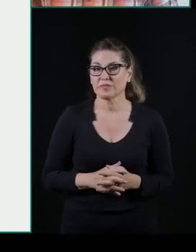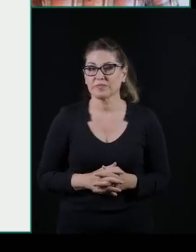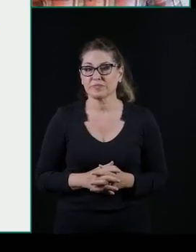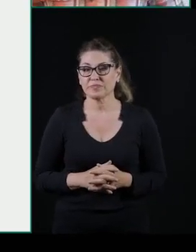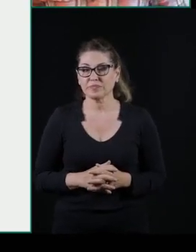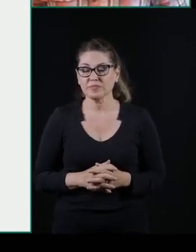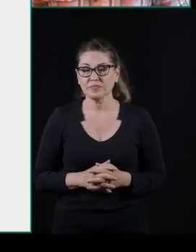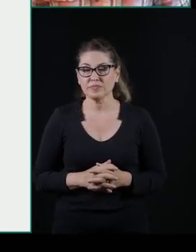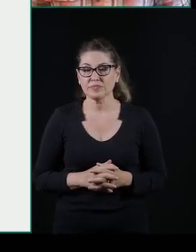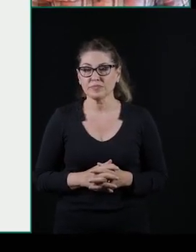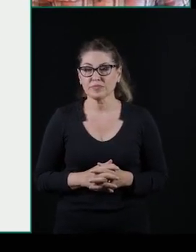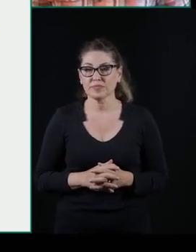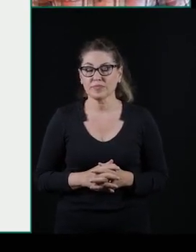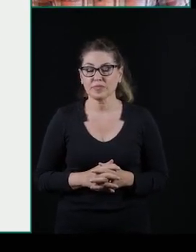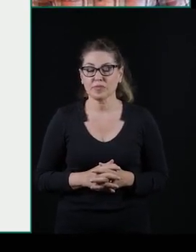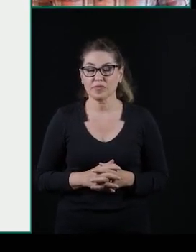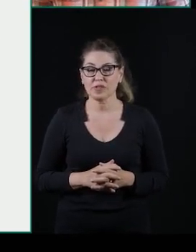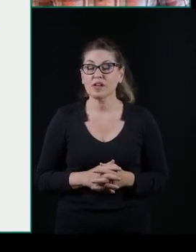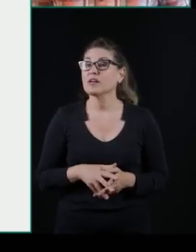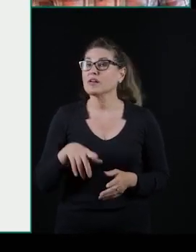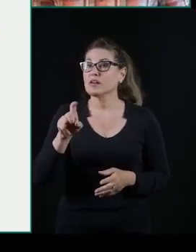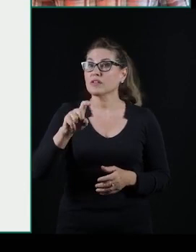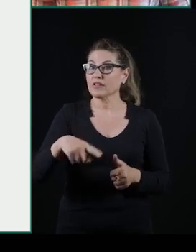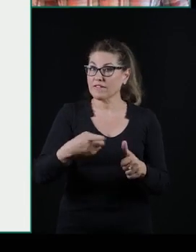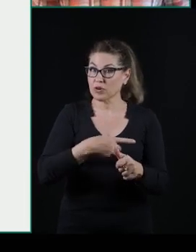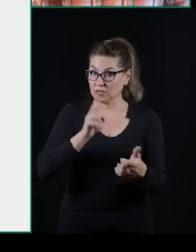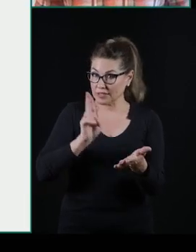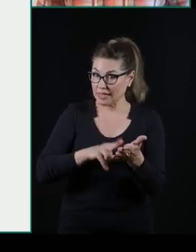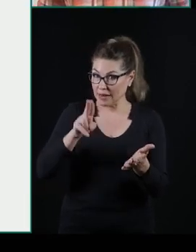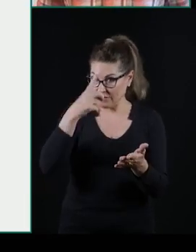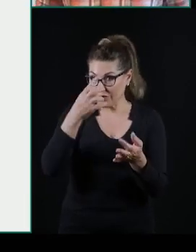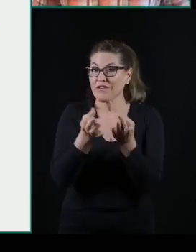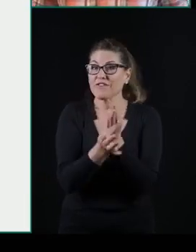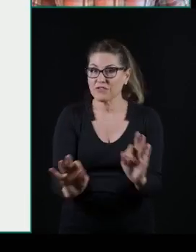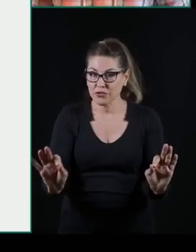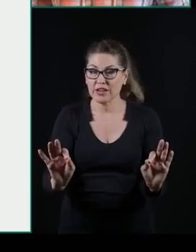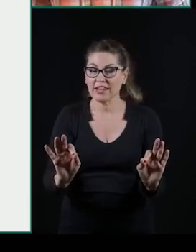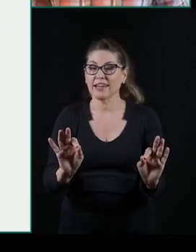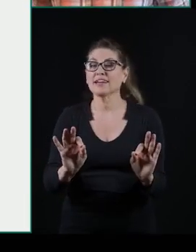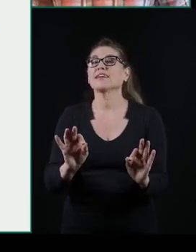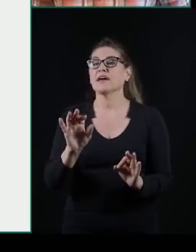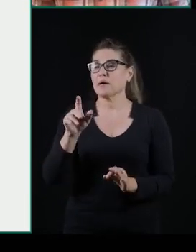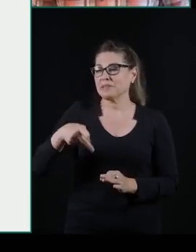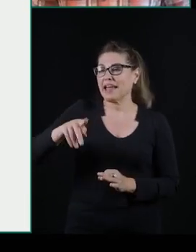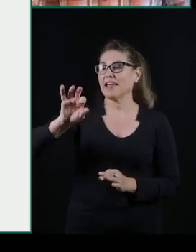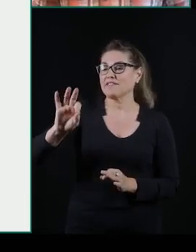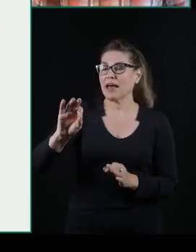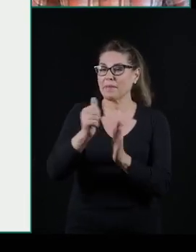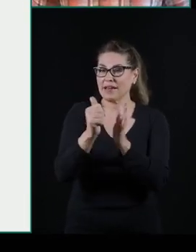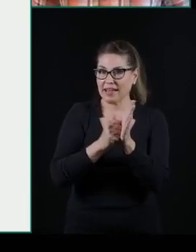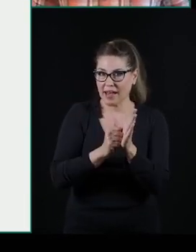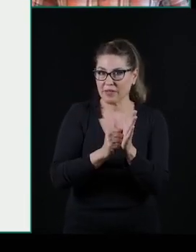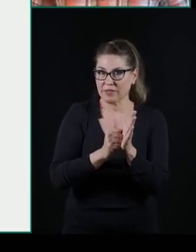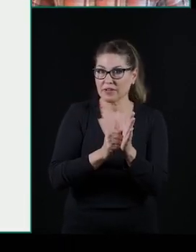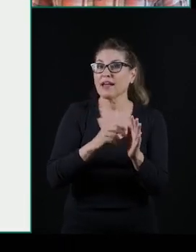prerequisites to proceed. You'll need to sign up for a free PlayFab account and subscribe to the